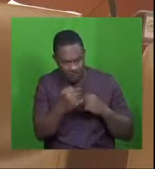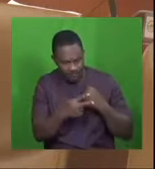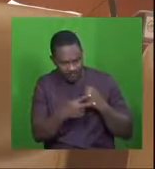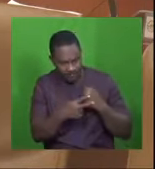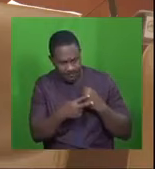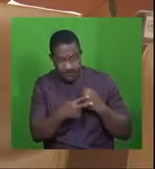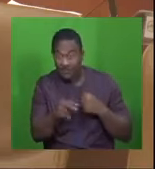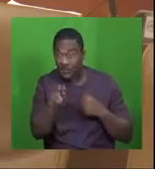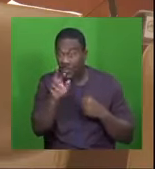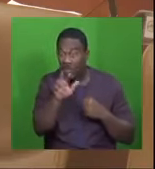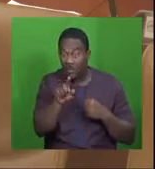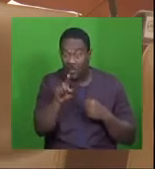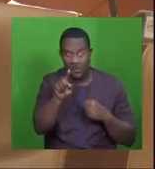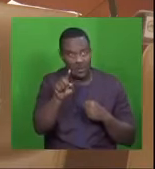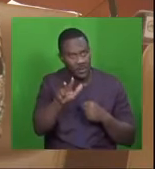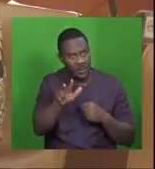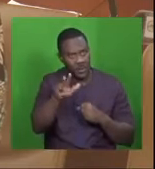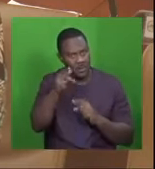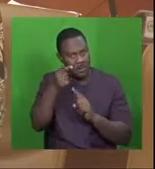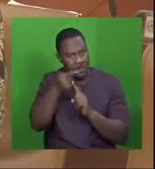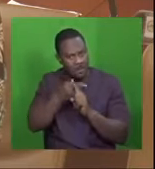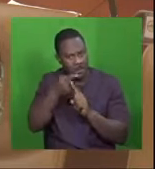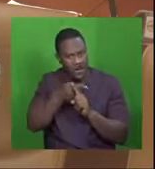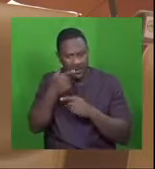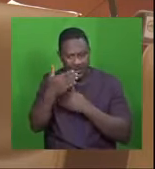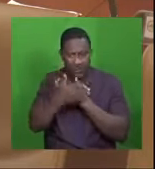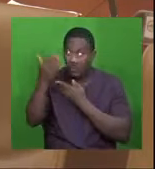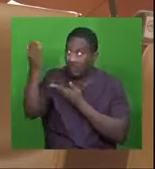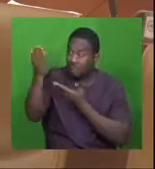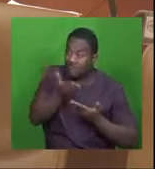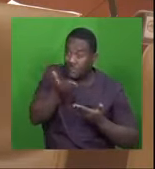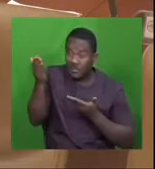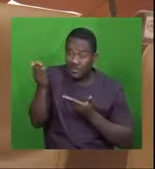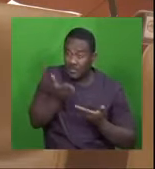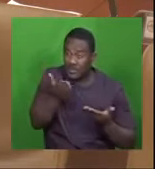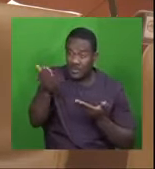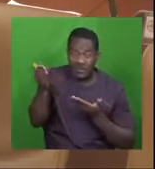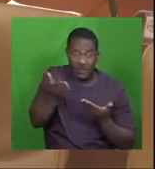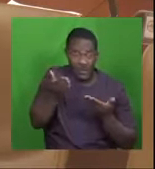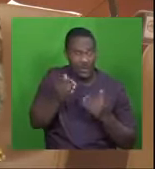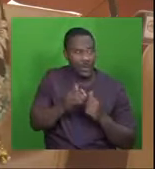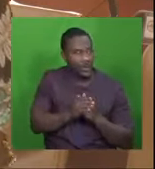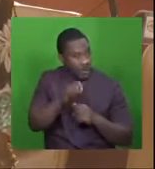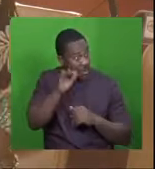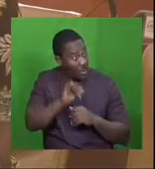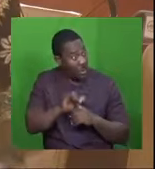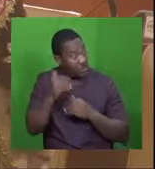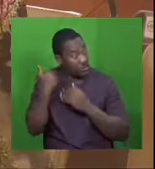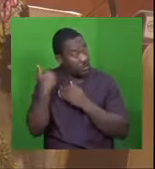3.3 months of imports. So, Mr. Speaker, this is the context in which this budget has been prepared.